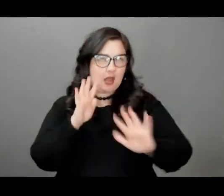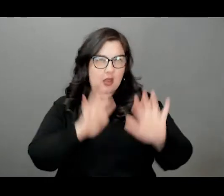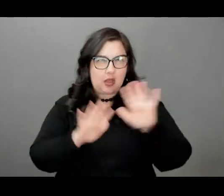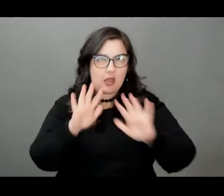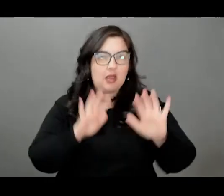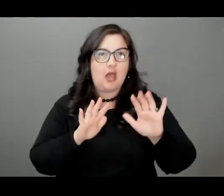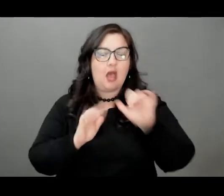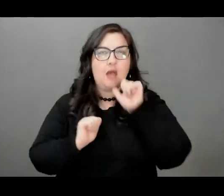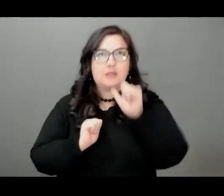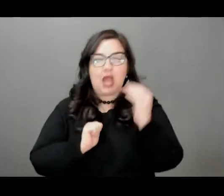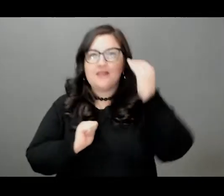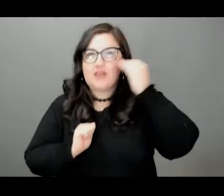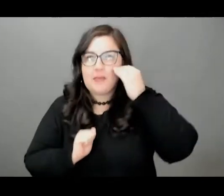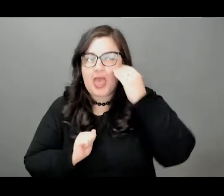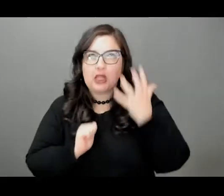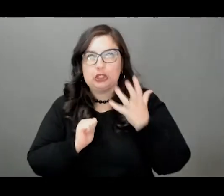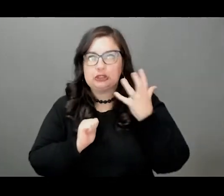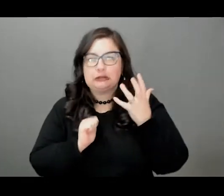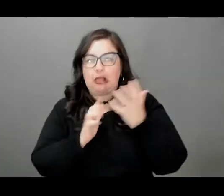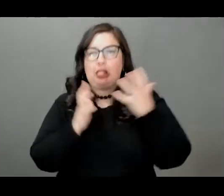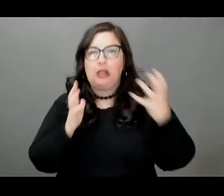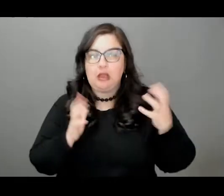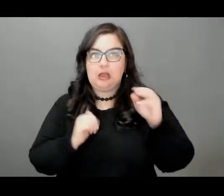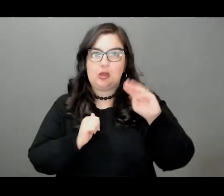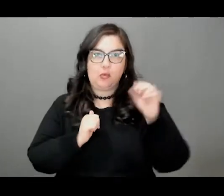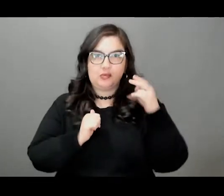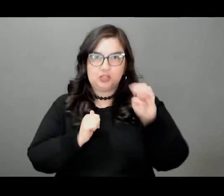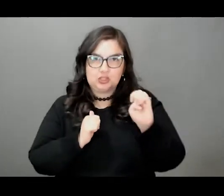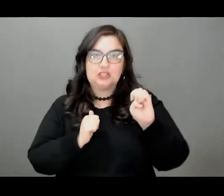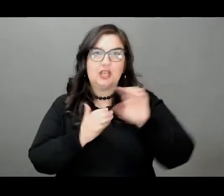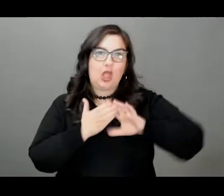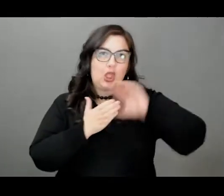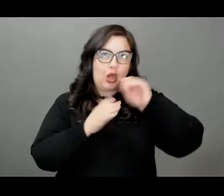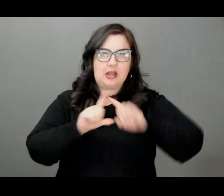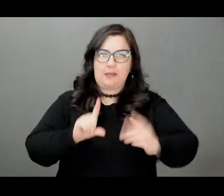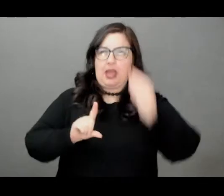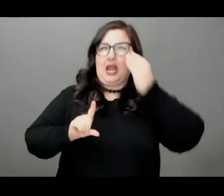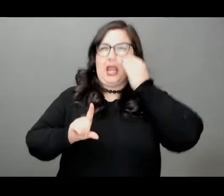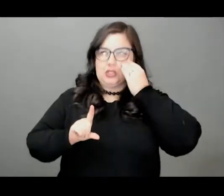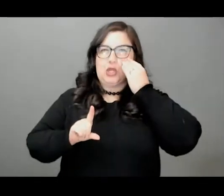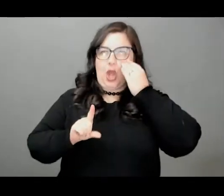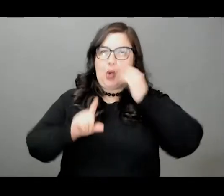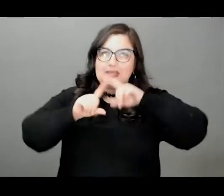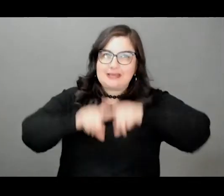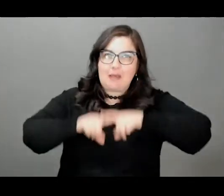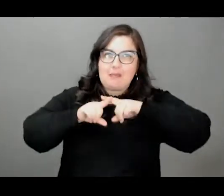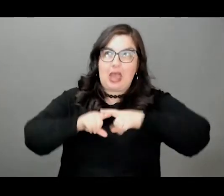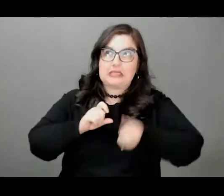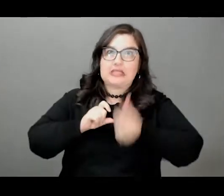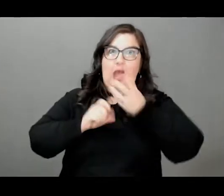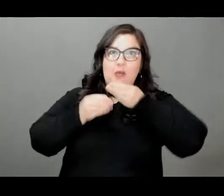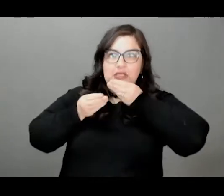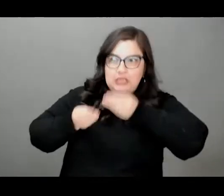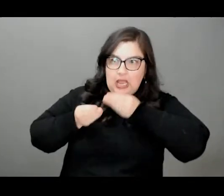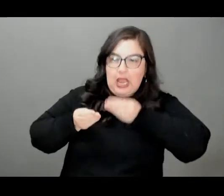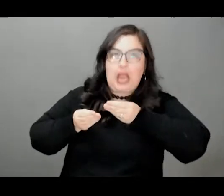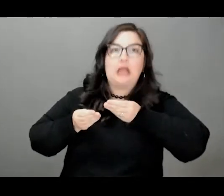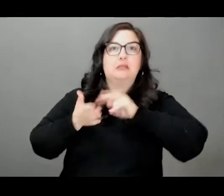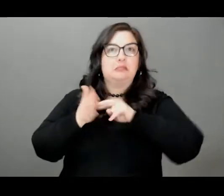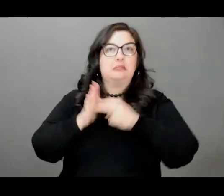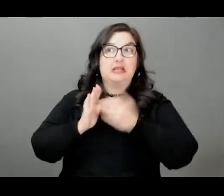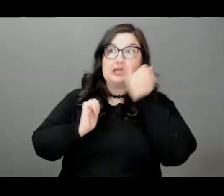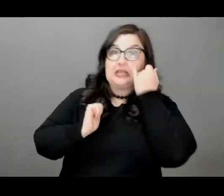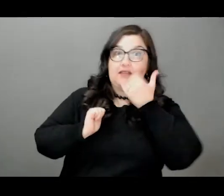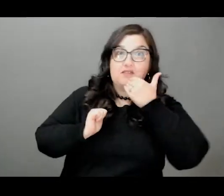Awesome. Interesting. Huh. Yeah. I'm not super familiar with machine learning, but I do know that machine learning is only as good as the data that you